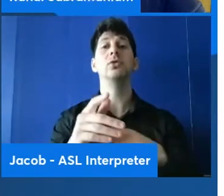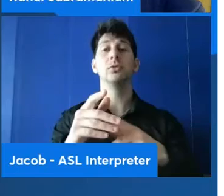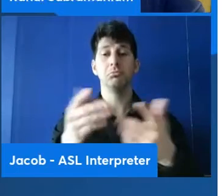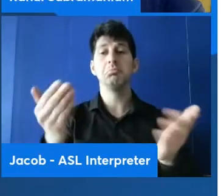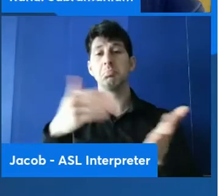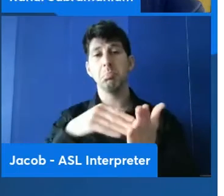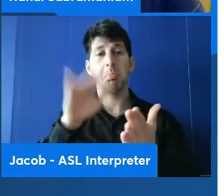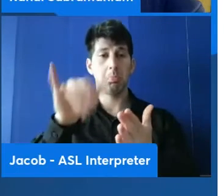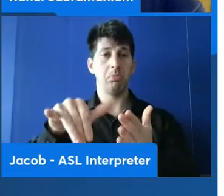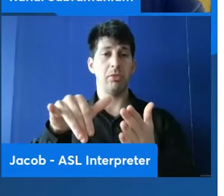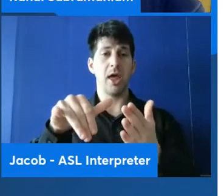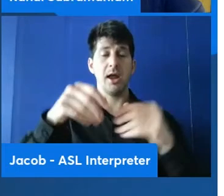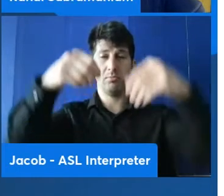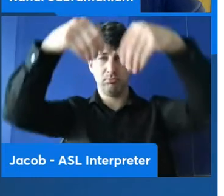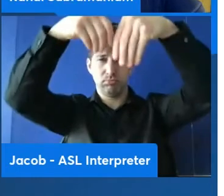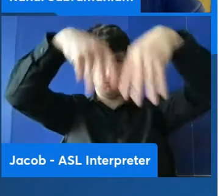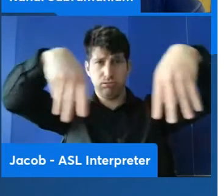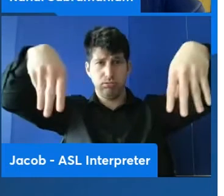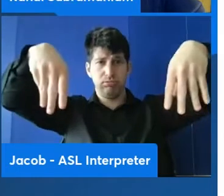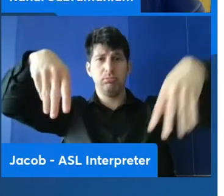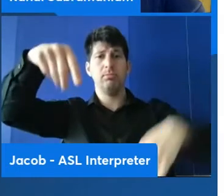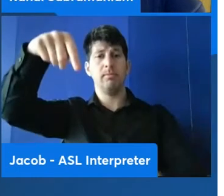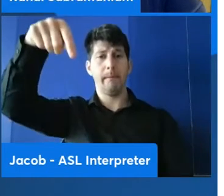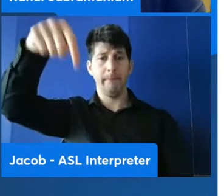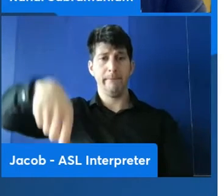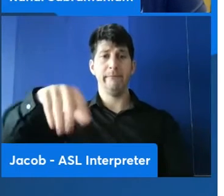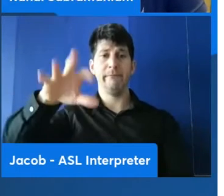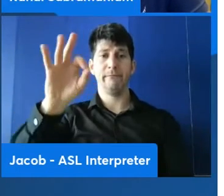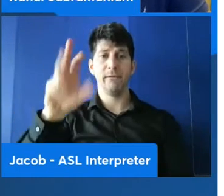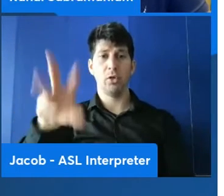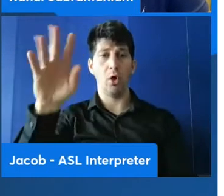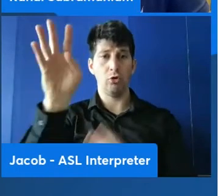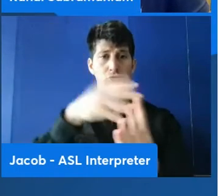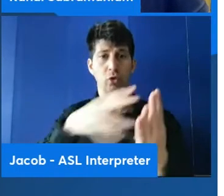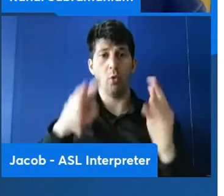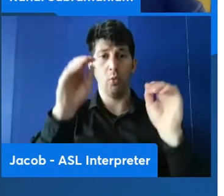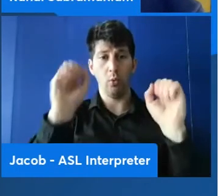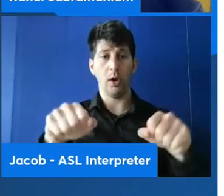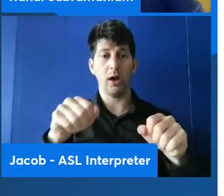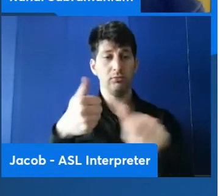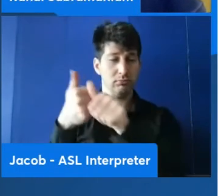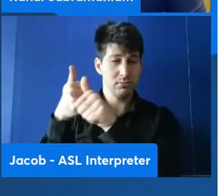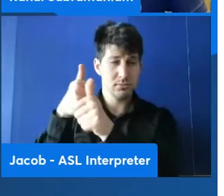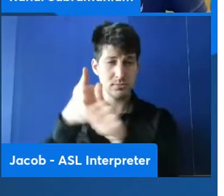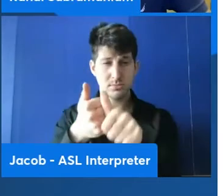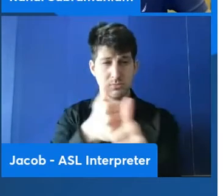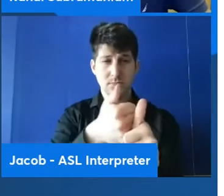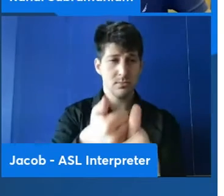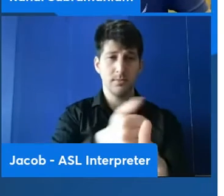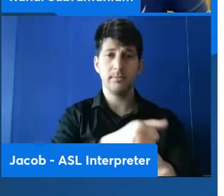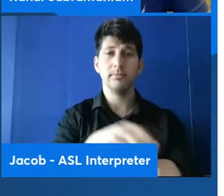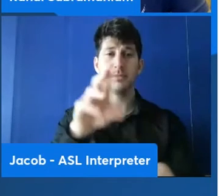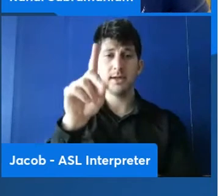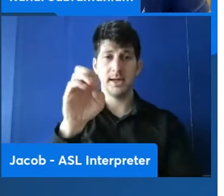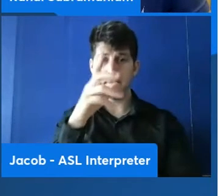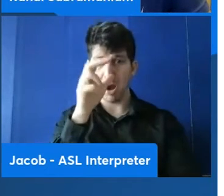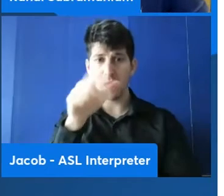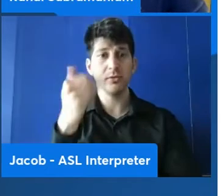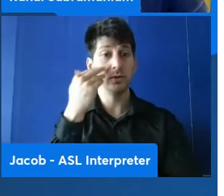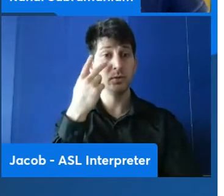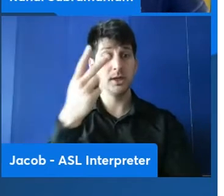this directed acyclic flow chart, you can actually trace through the debugging and see, okay, and this